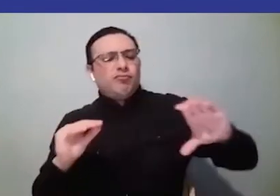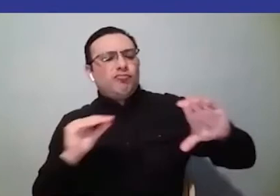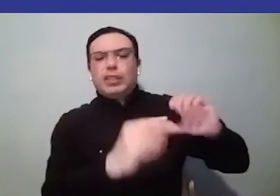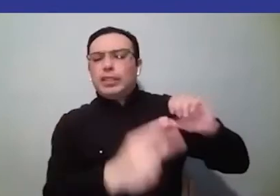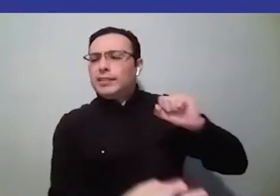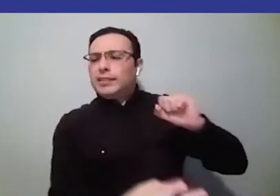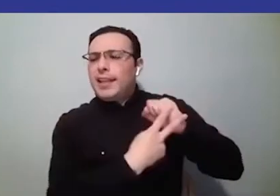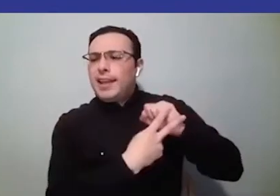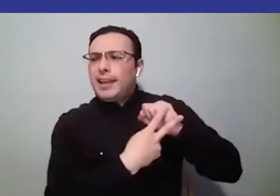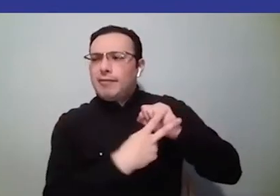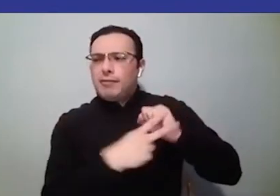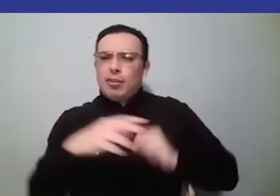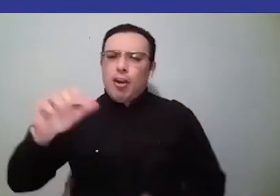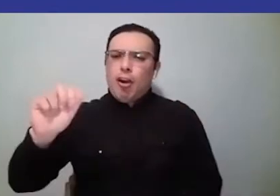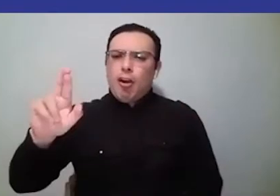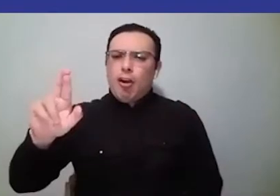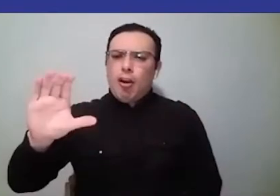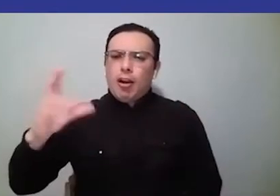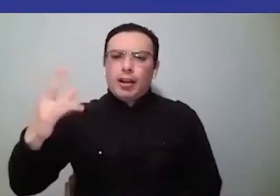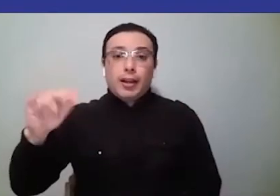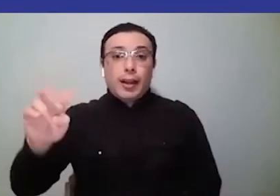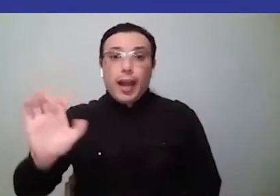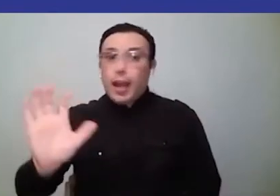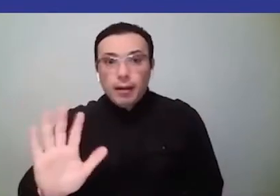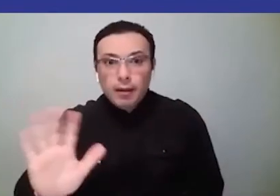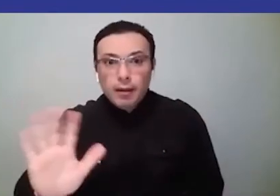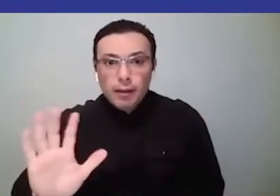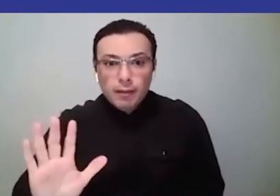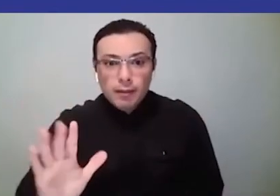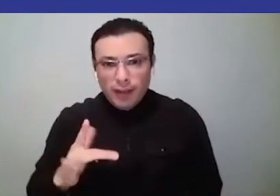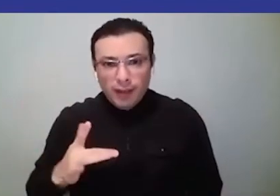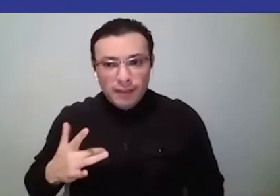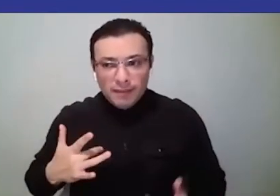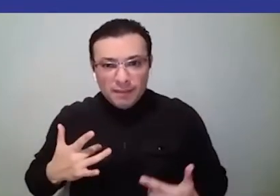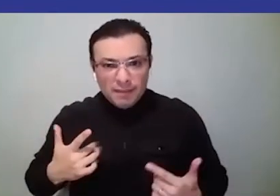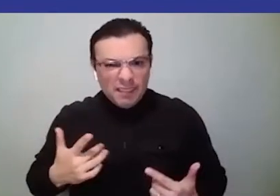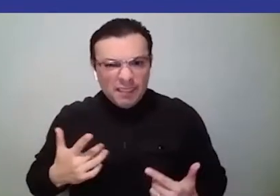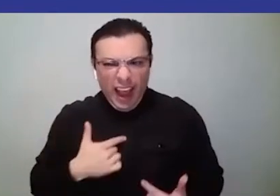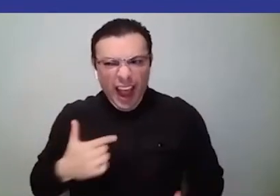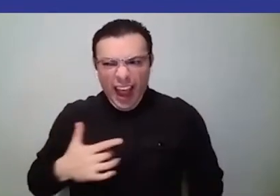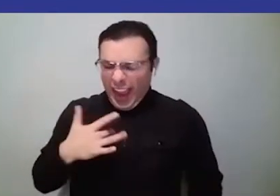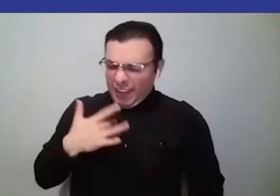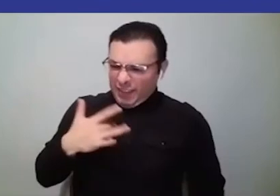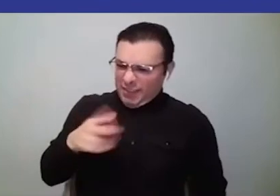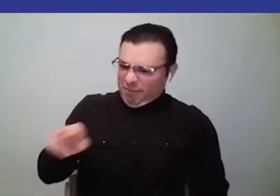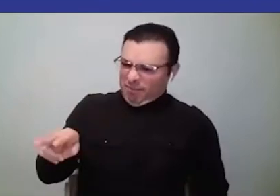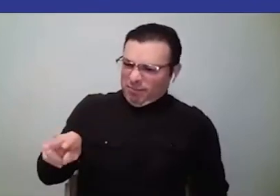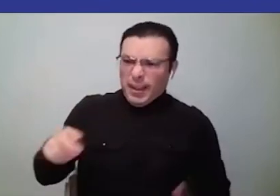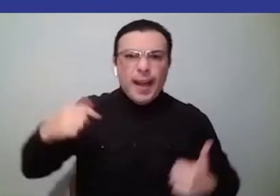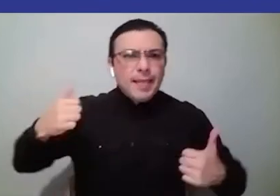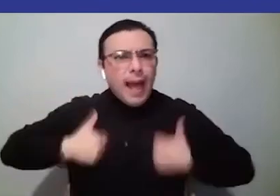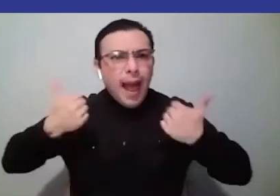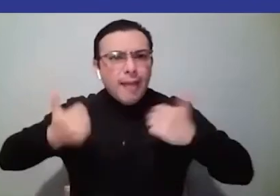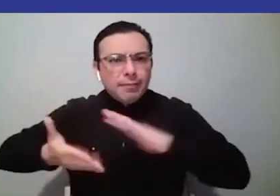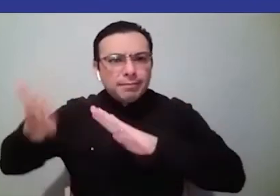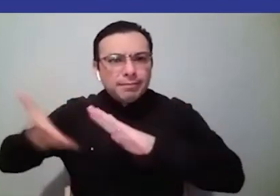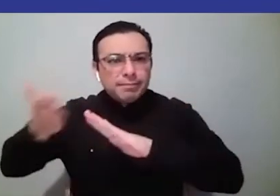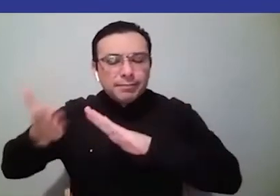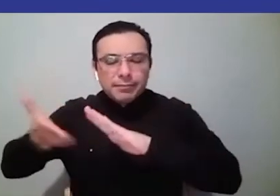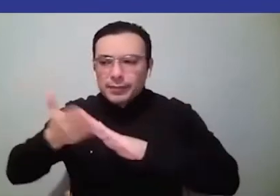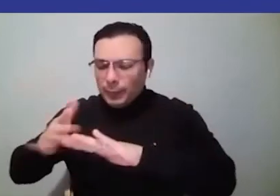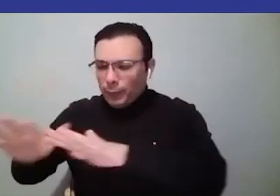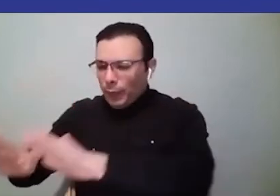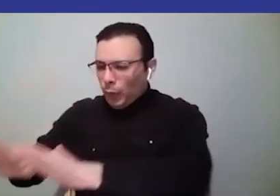the relationship from like the recording to the learner is, that feels inherent,